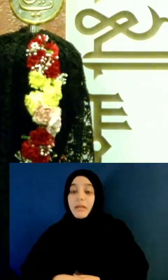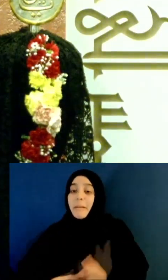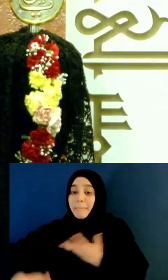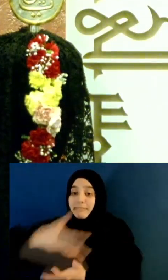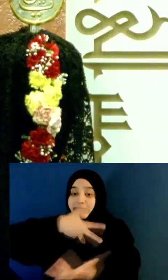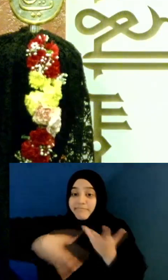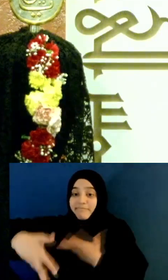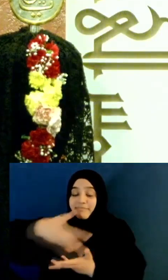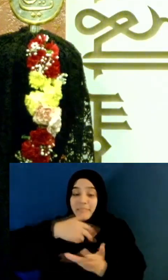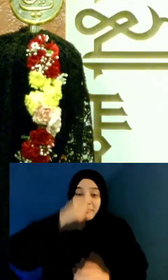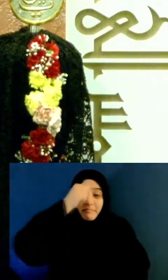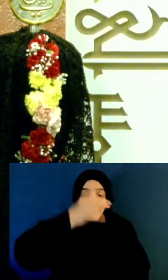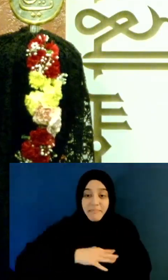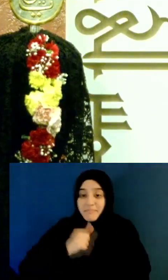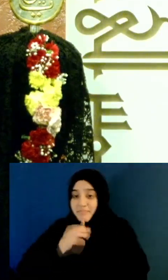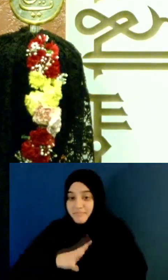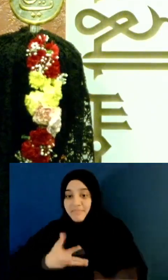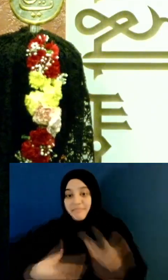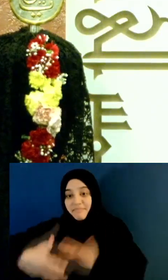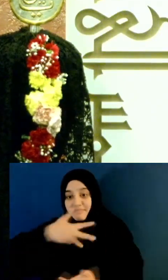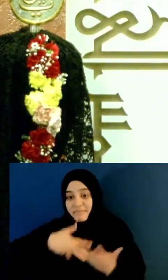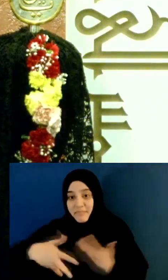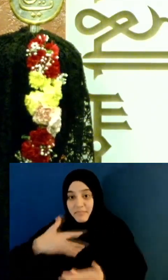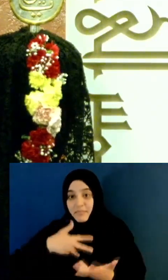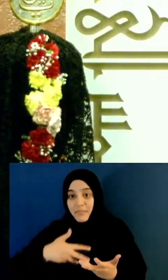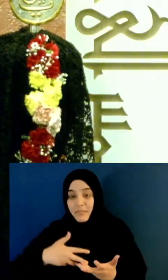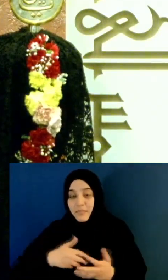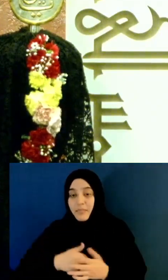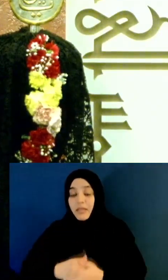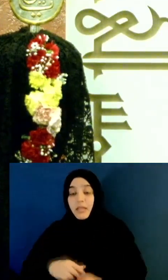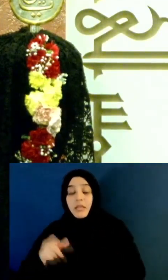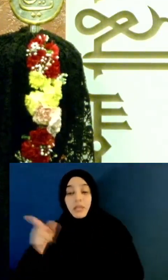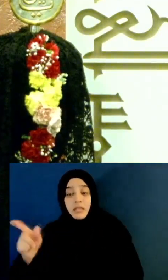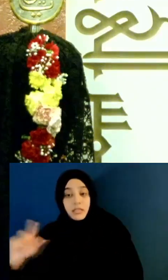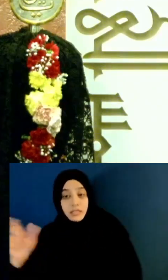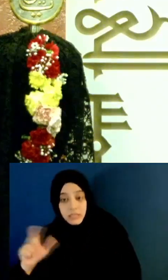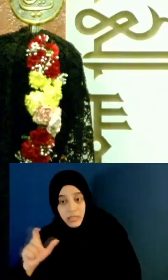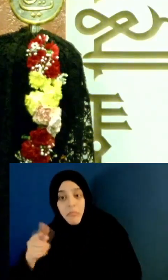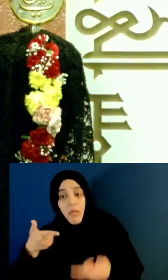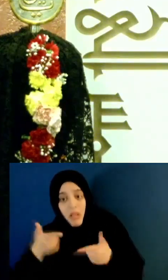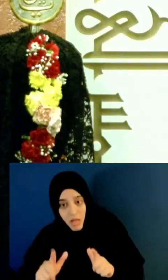Islam allows mixed gathering based on certain principles.